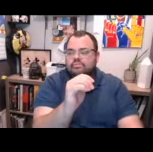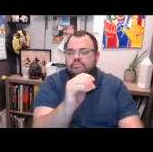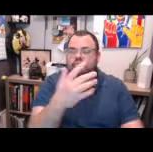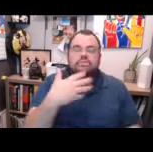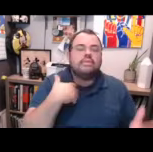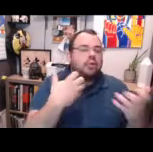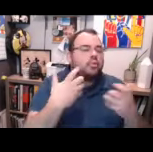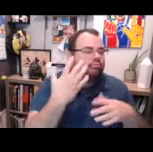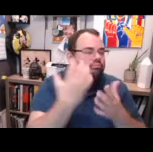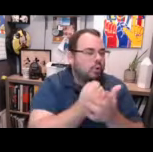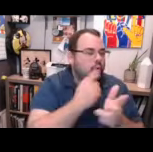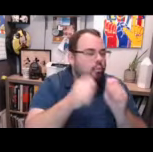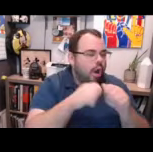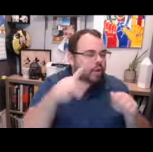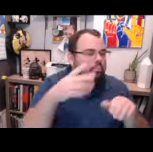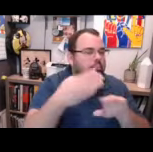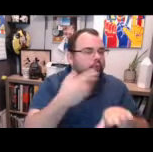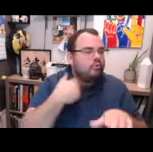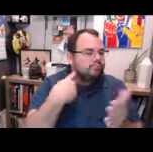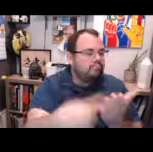Okay.